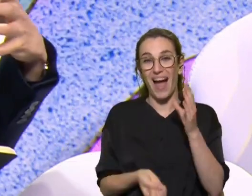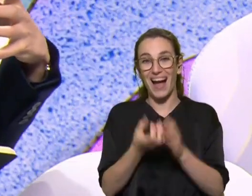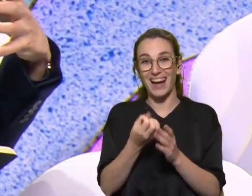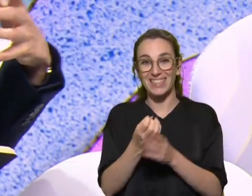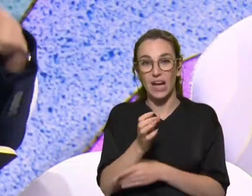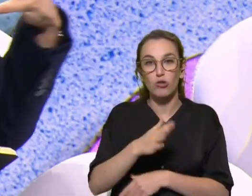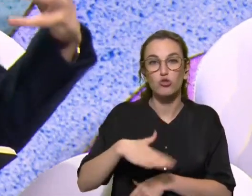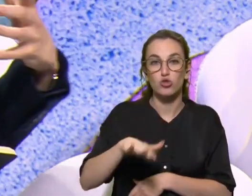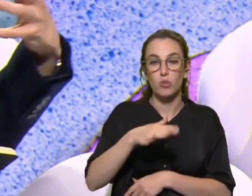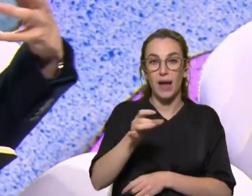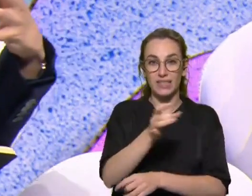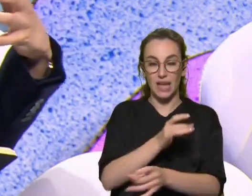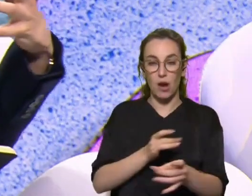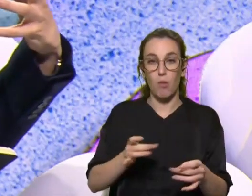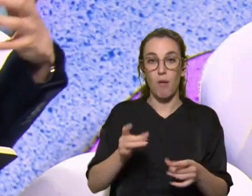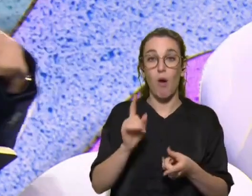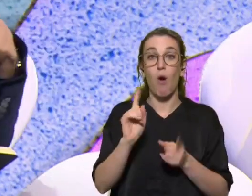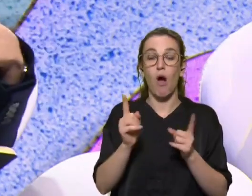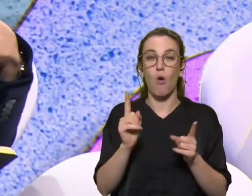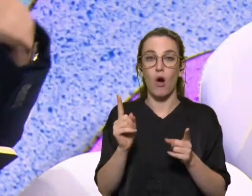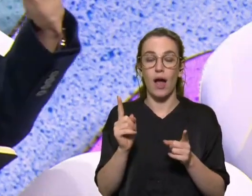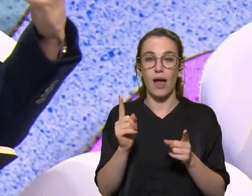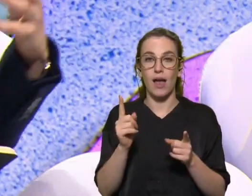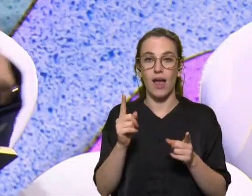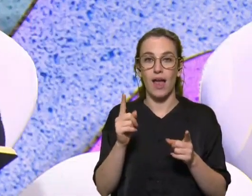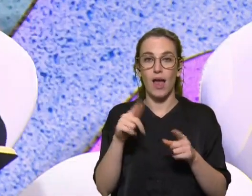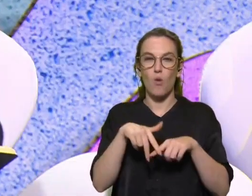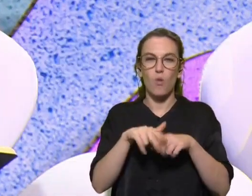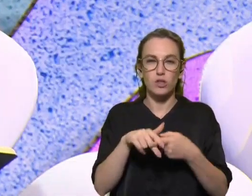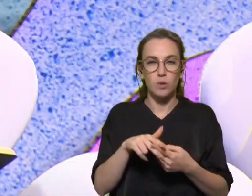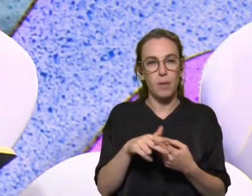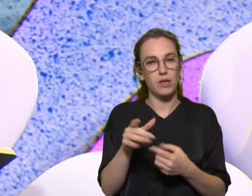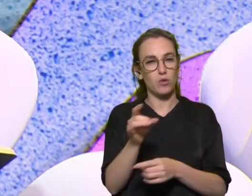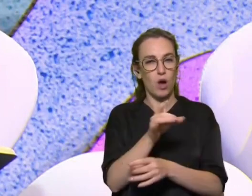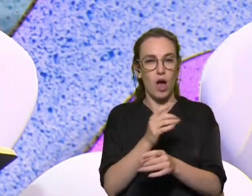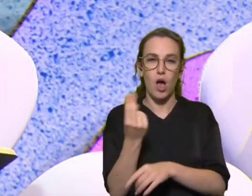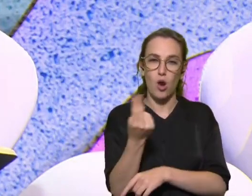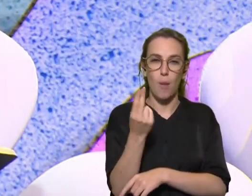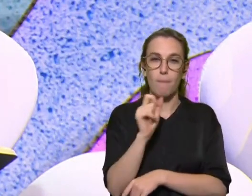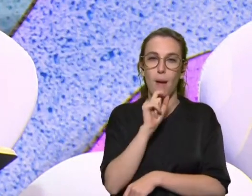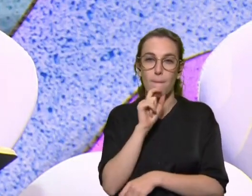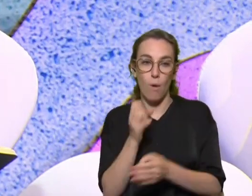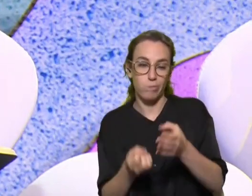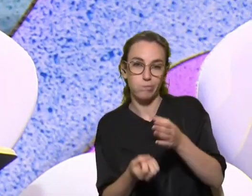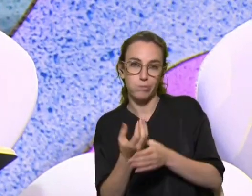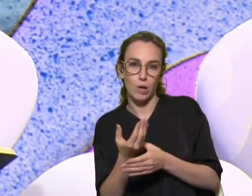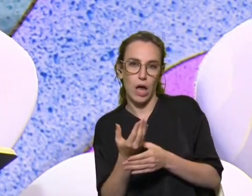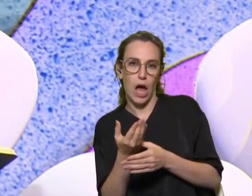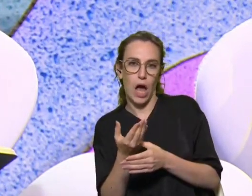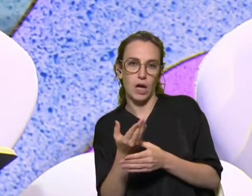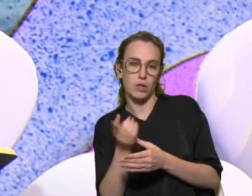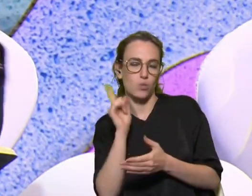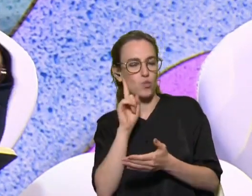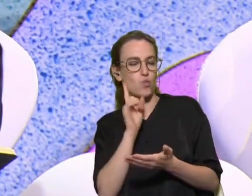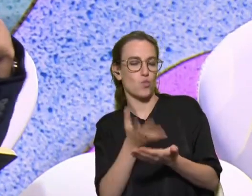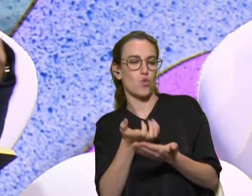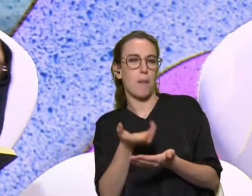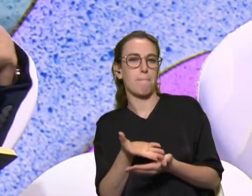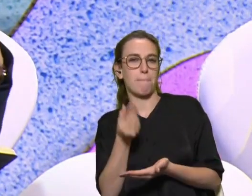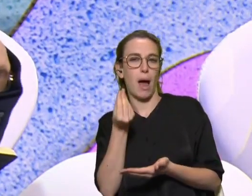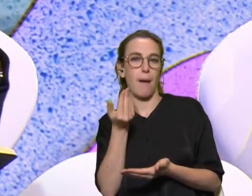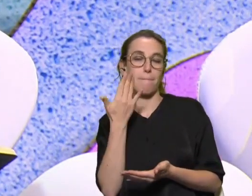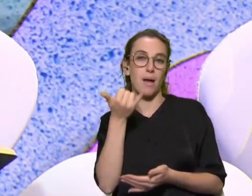of spaces, and this is the interest that the European Union created and decided was